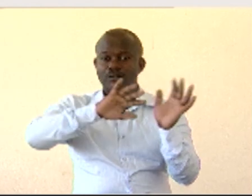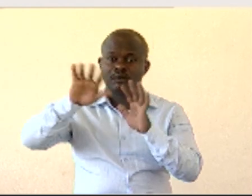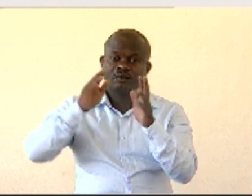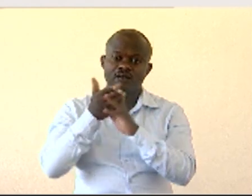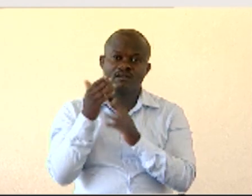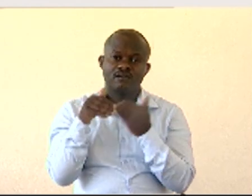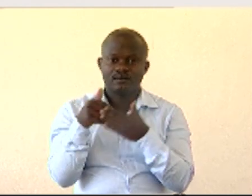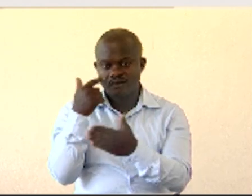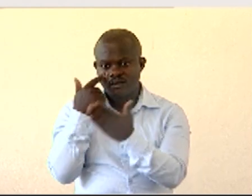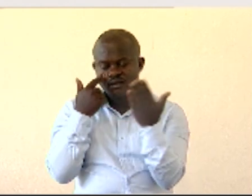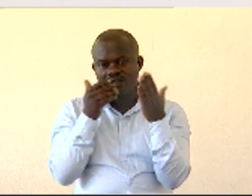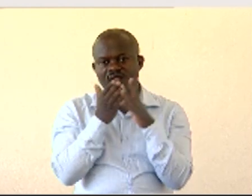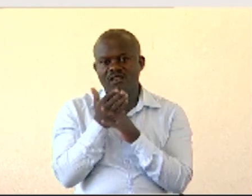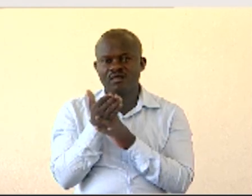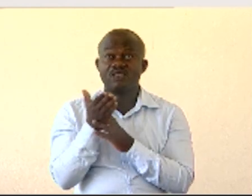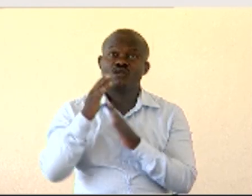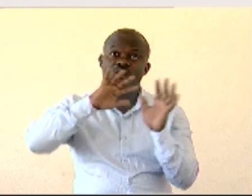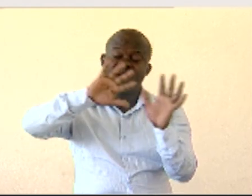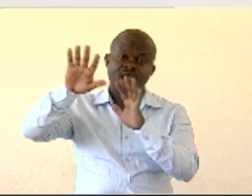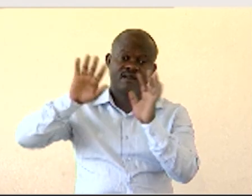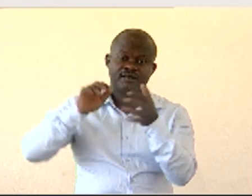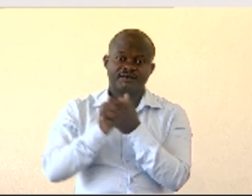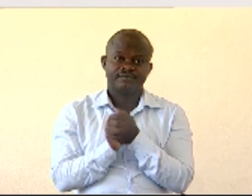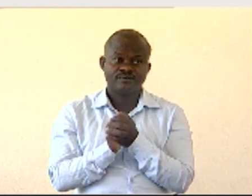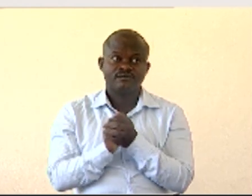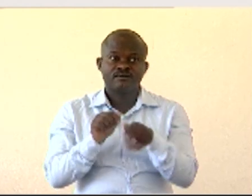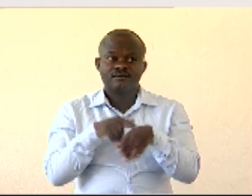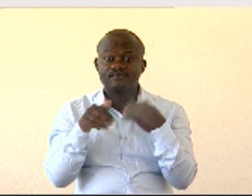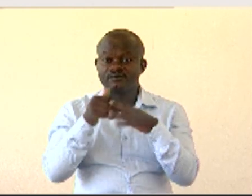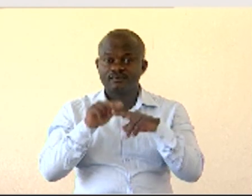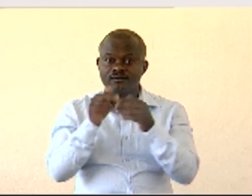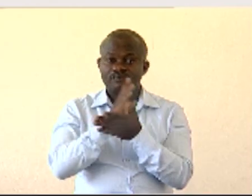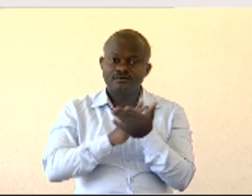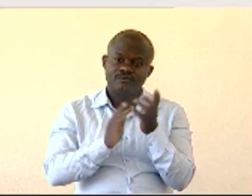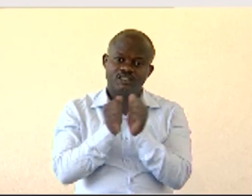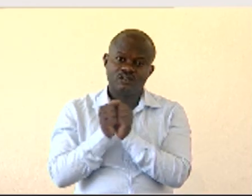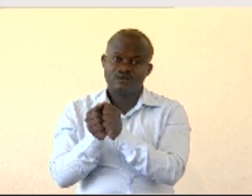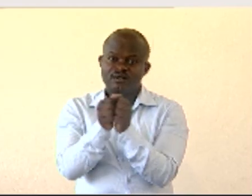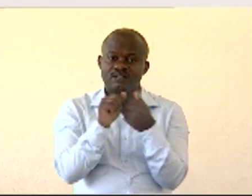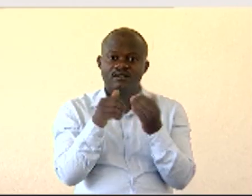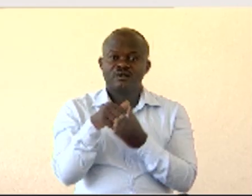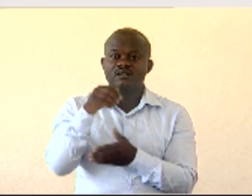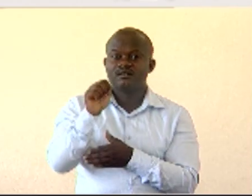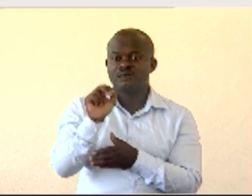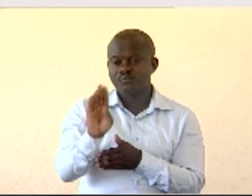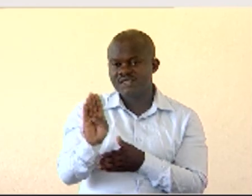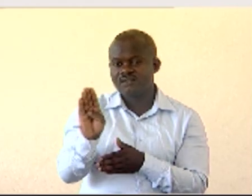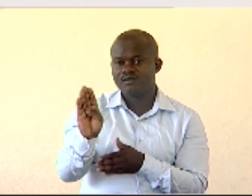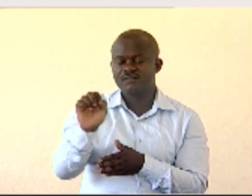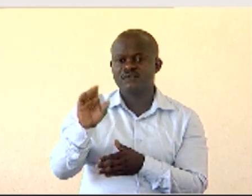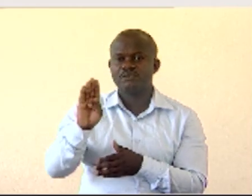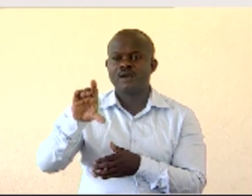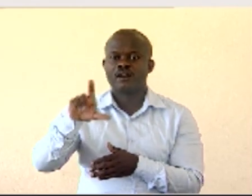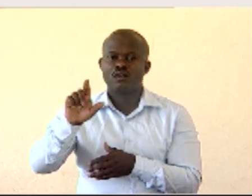It is caused through air. When you are seated with someone who is suffering from tuberculosis and he coughs, when